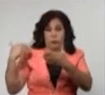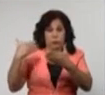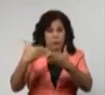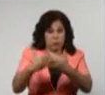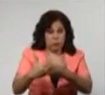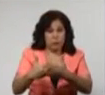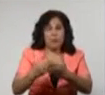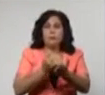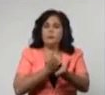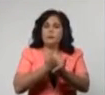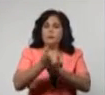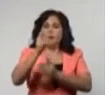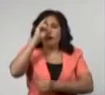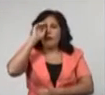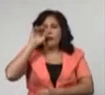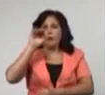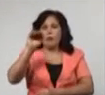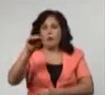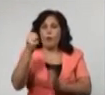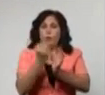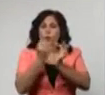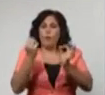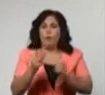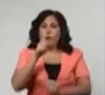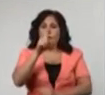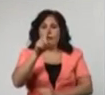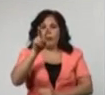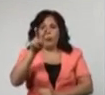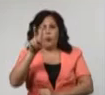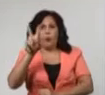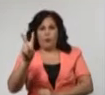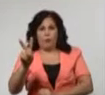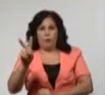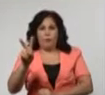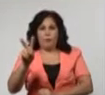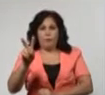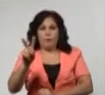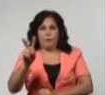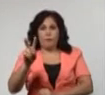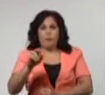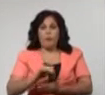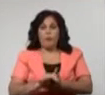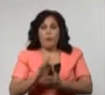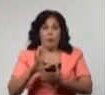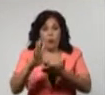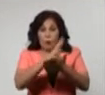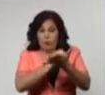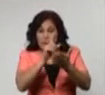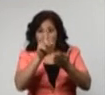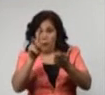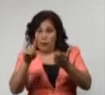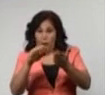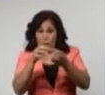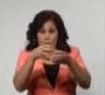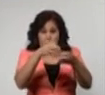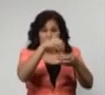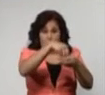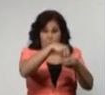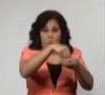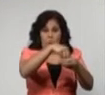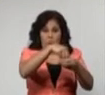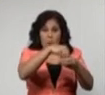few days. She is at the Salvador Allende Hospital. Despite being in